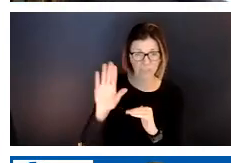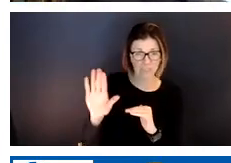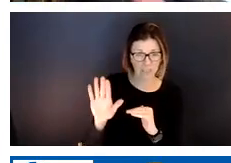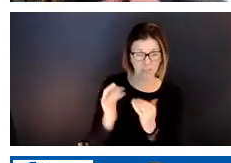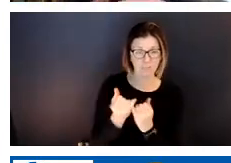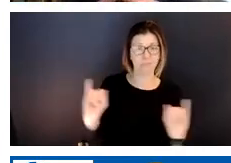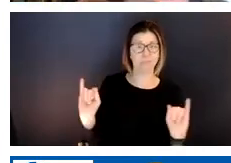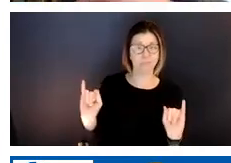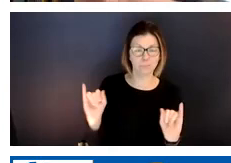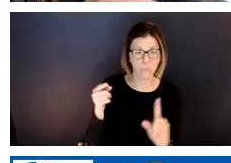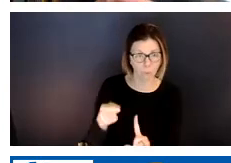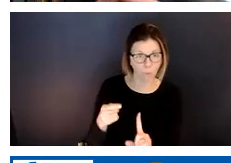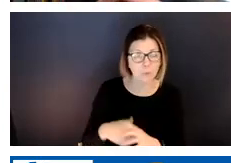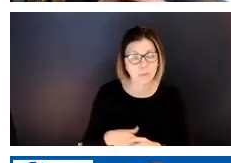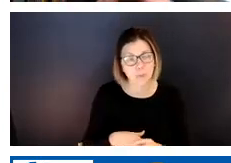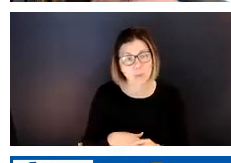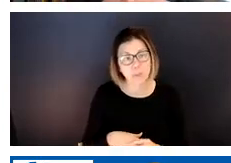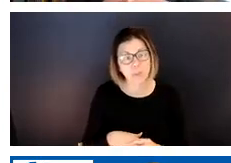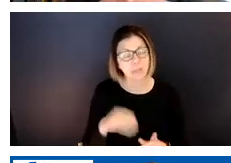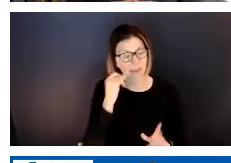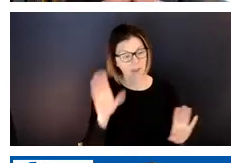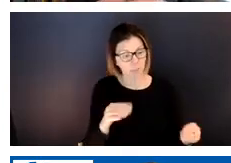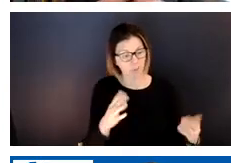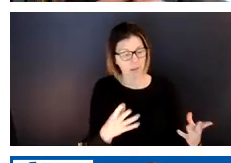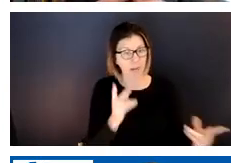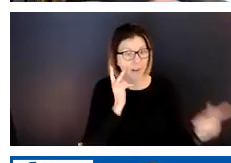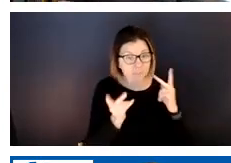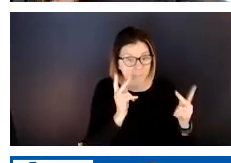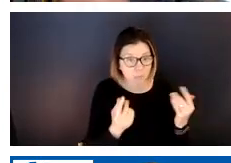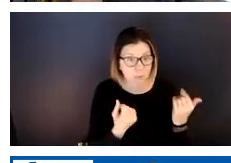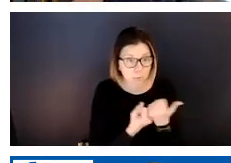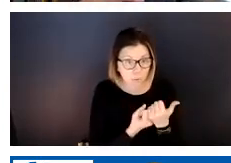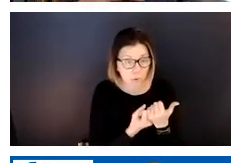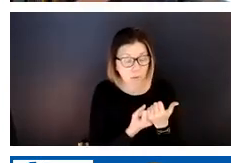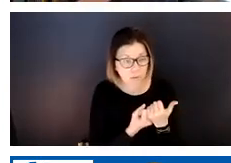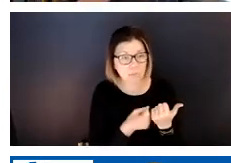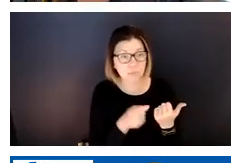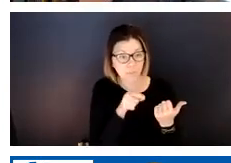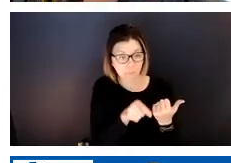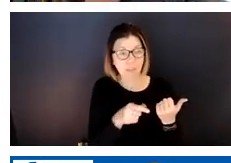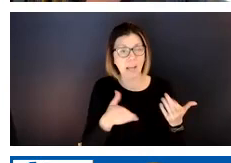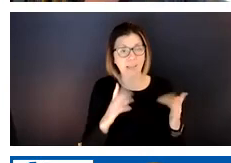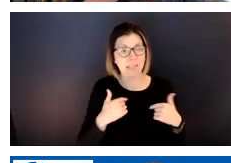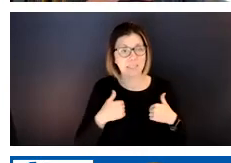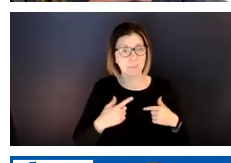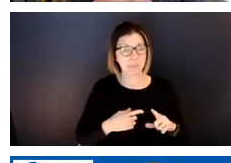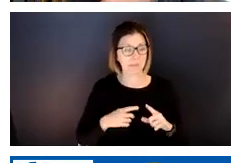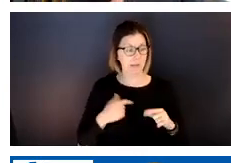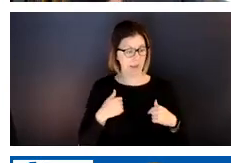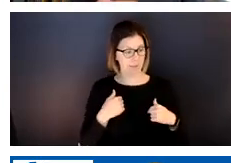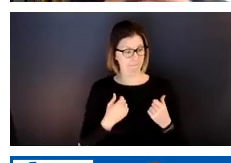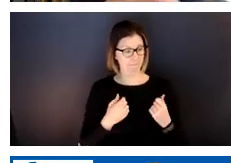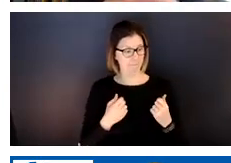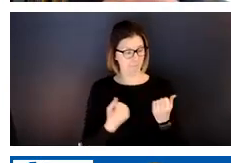goals. If I can provide some sort of visual support, what that allows me to do as a support